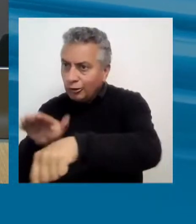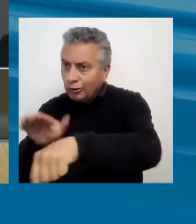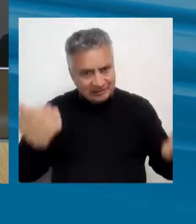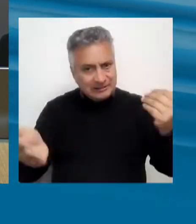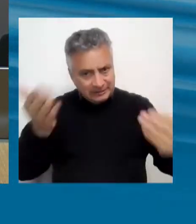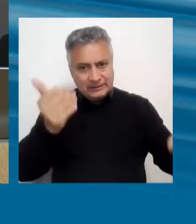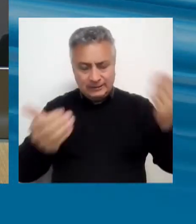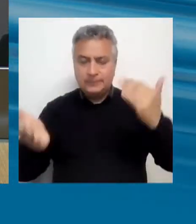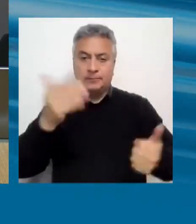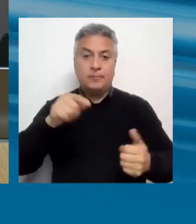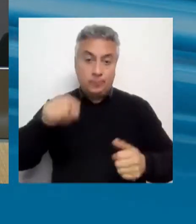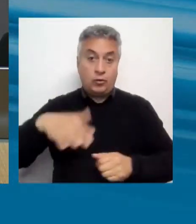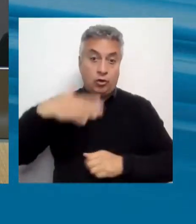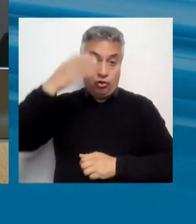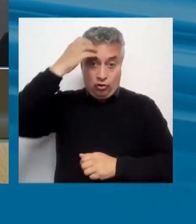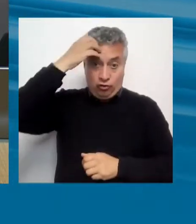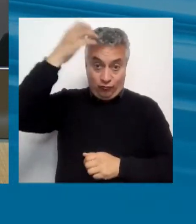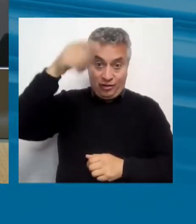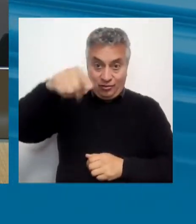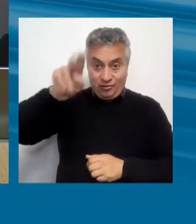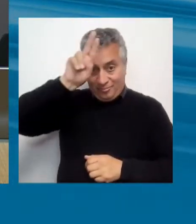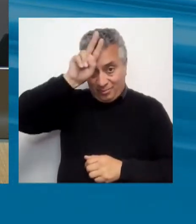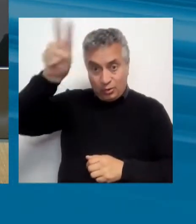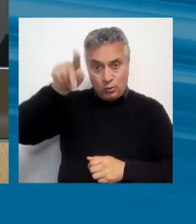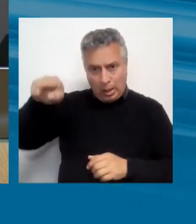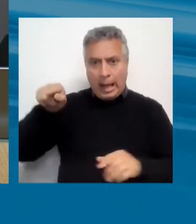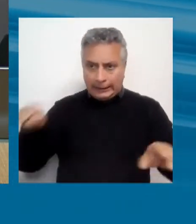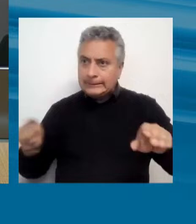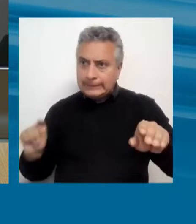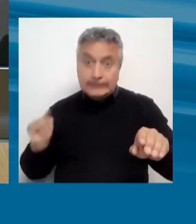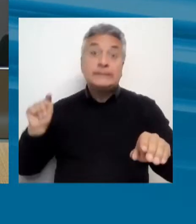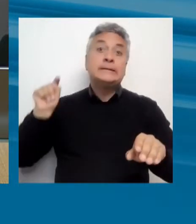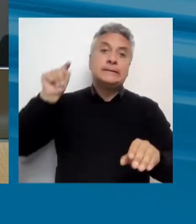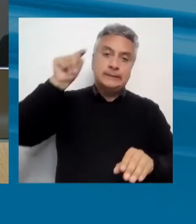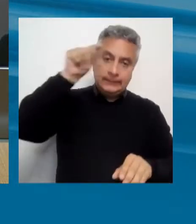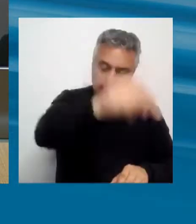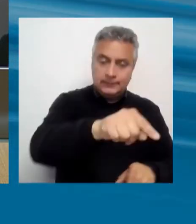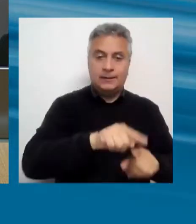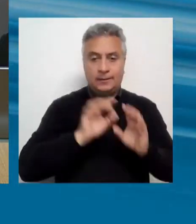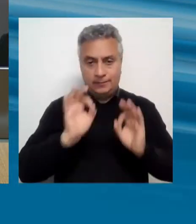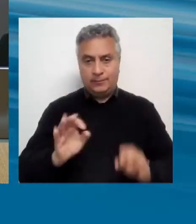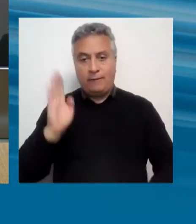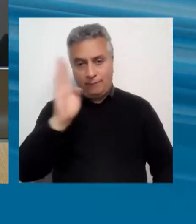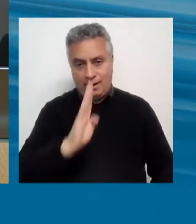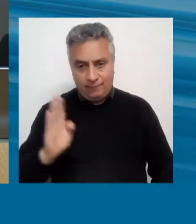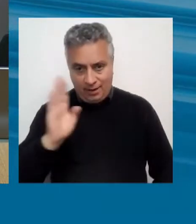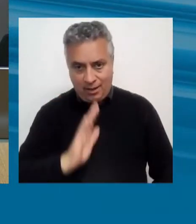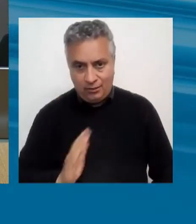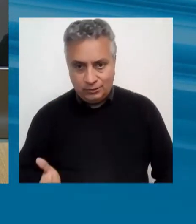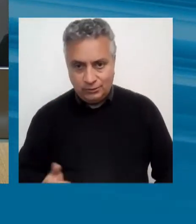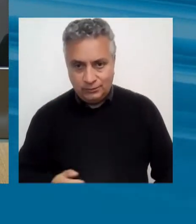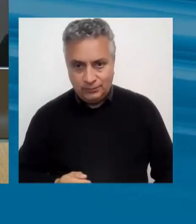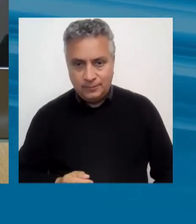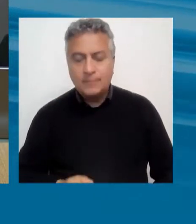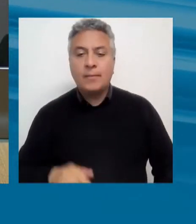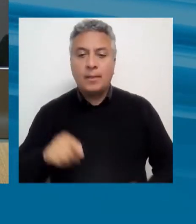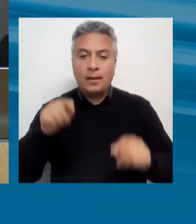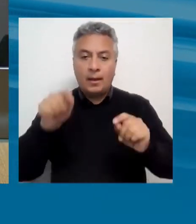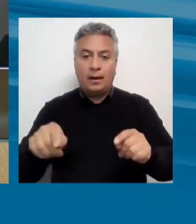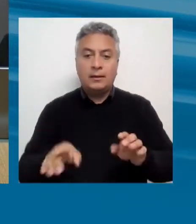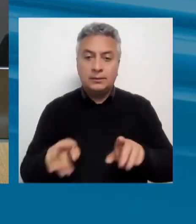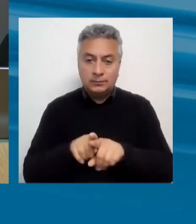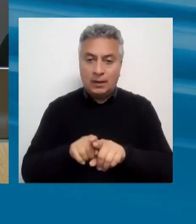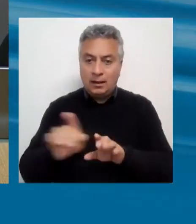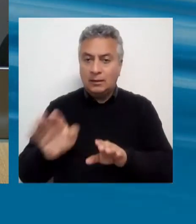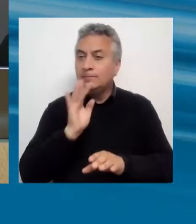invited. It is, again, as I said, a pleasure to be here. I want to thank the interpreters as well before I begin, because I know a lot of